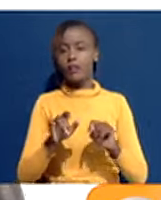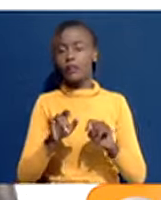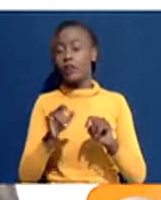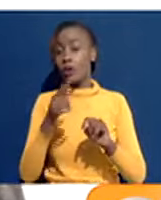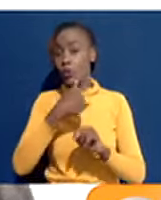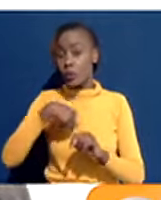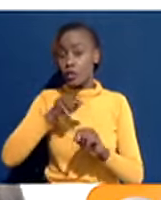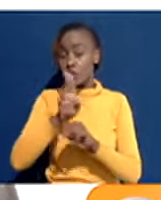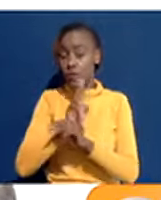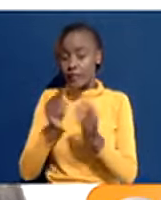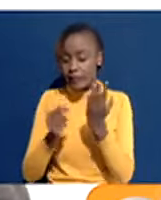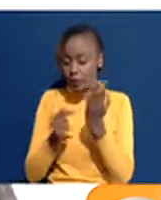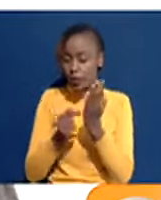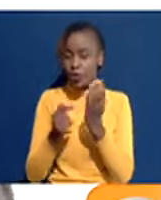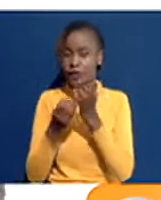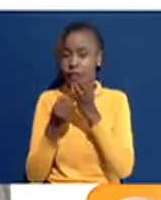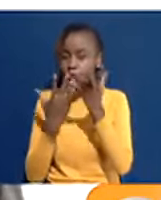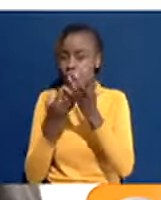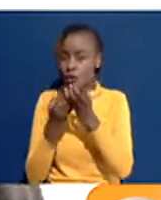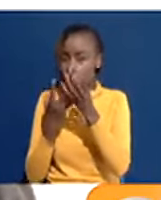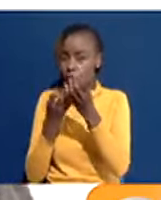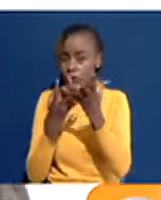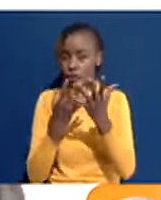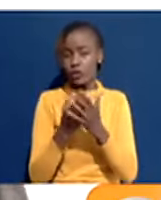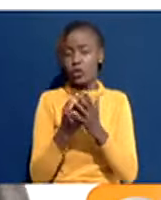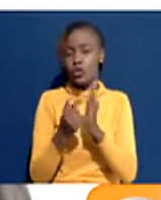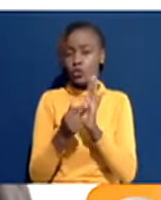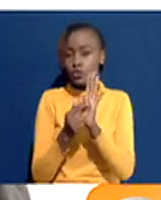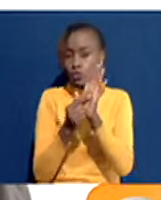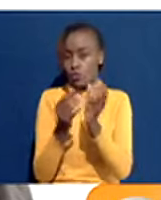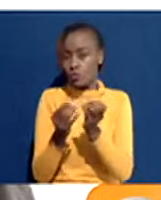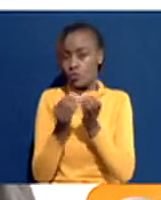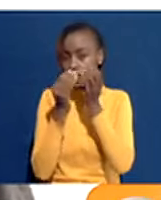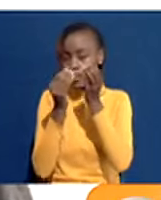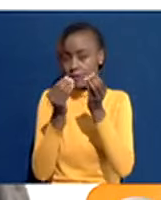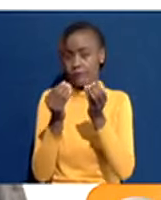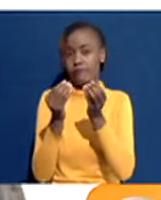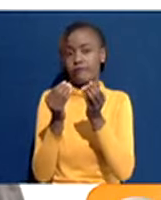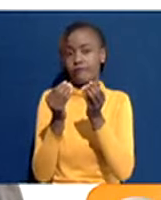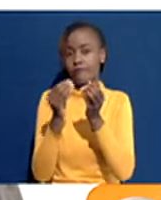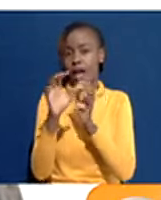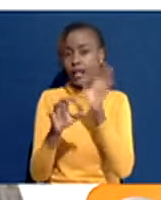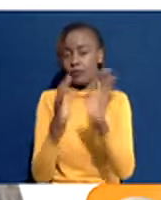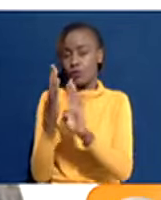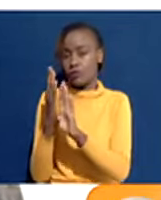use that data to also provide it to the task force that the government is